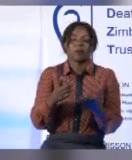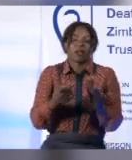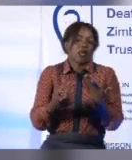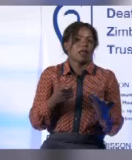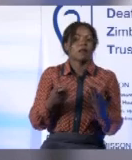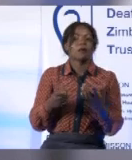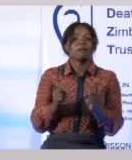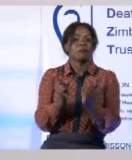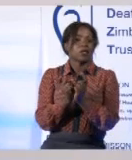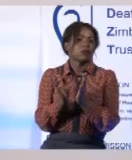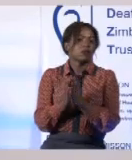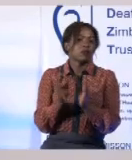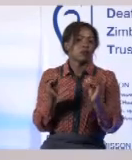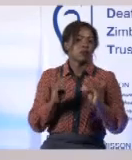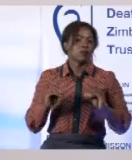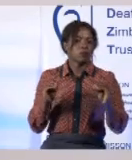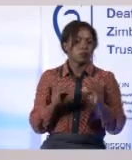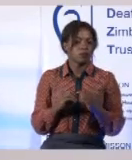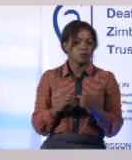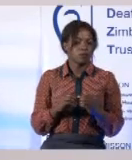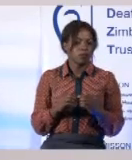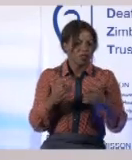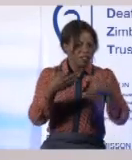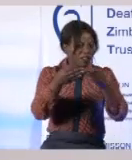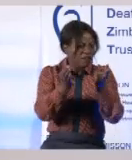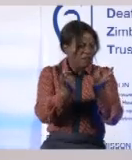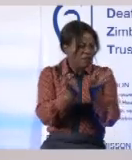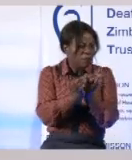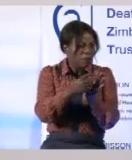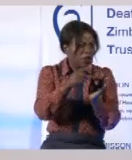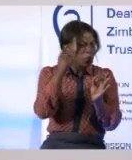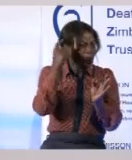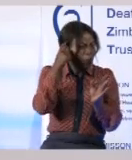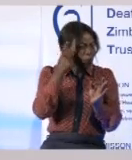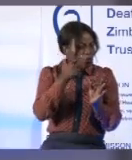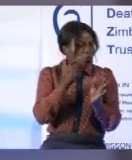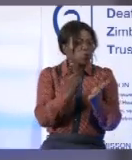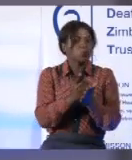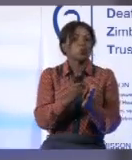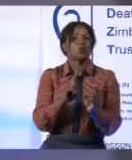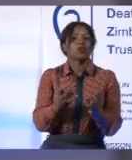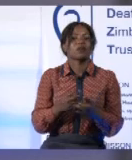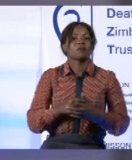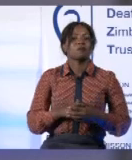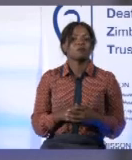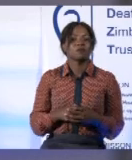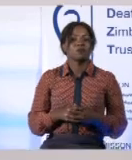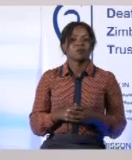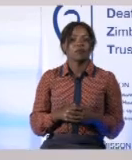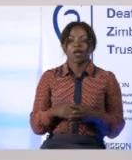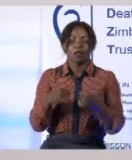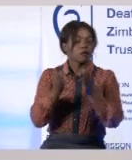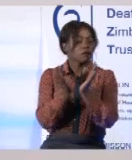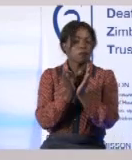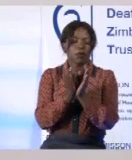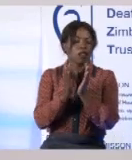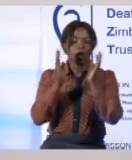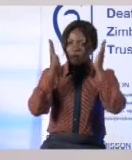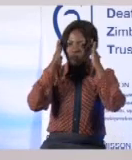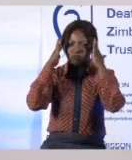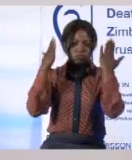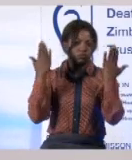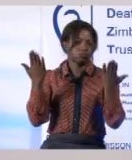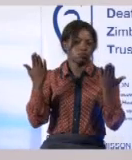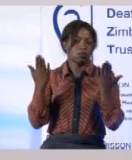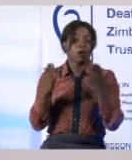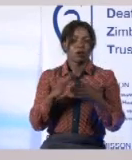meet. Do your families know what you do for a living, Kendrick? No, they don't. So what does your brother think? How does he